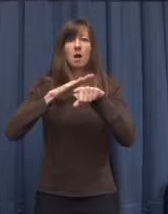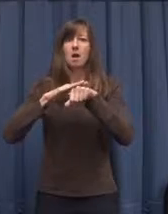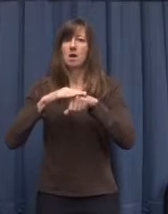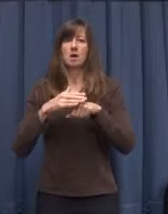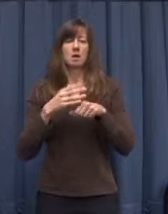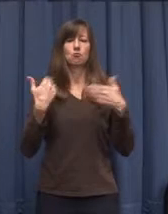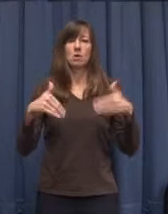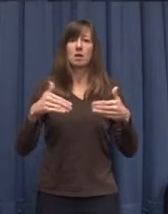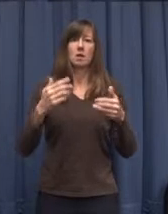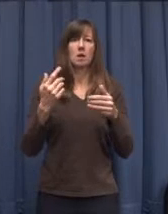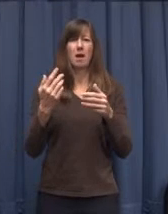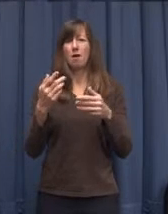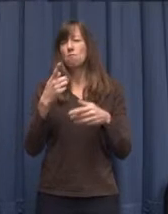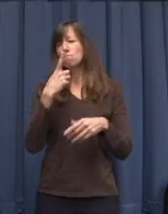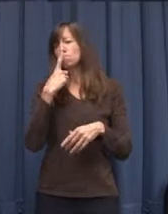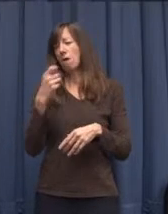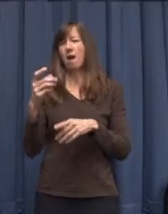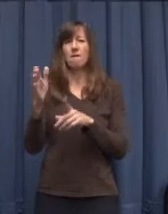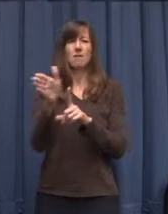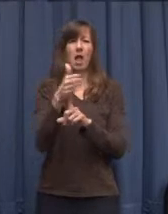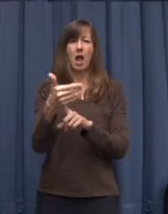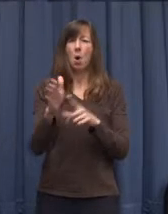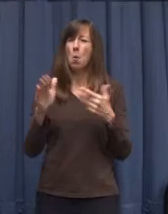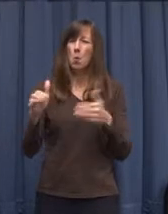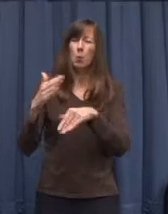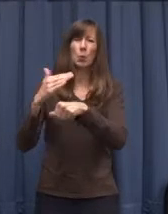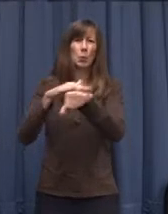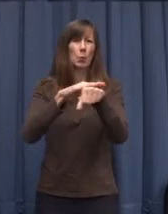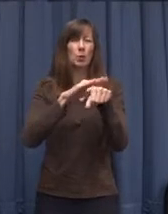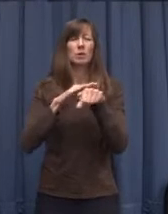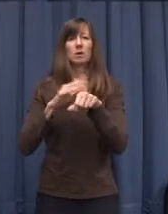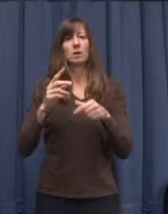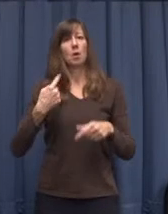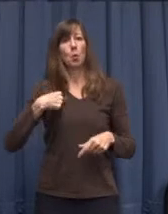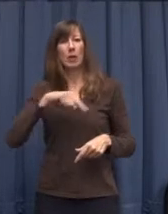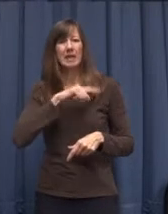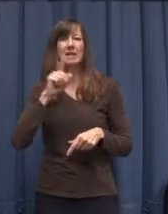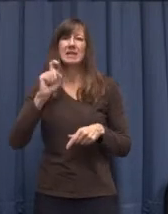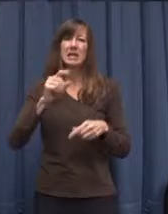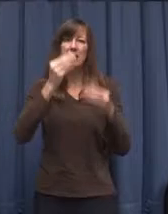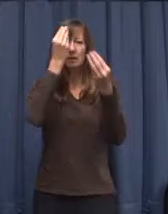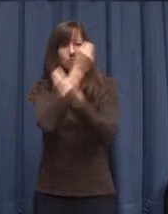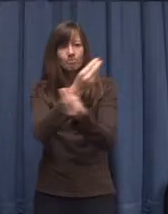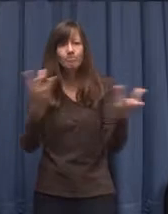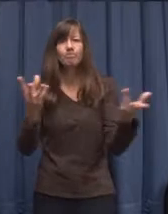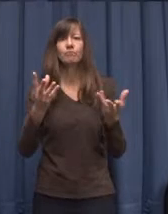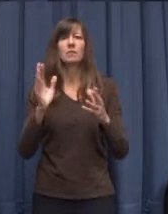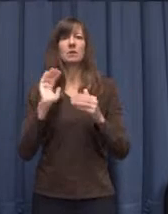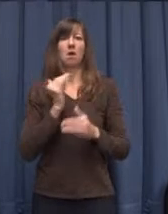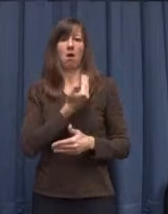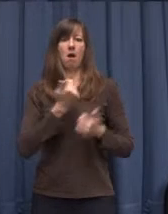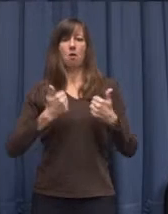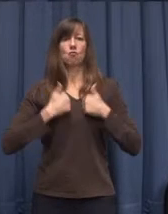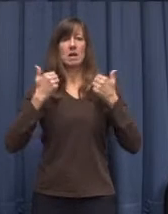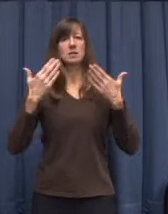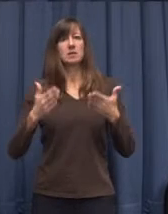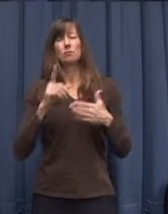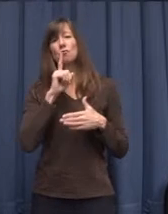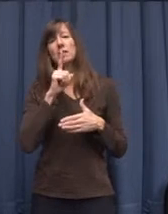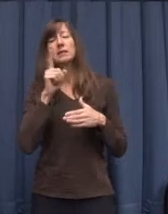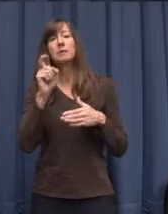red, and we need to be sending that message loud and clear to all of our residents to take this seriously.